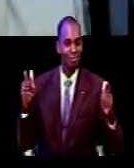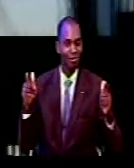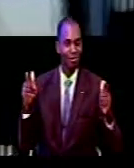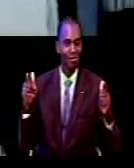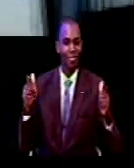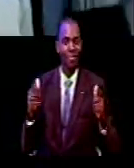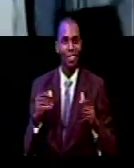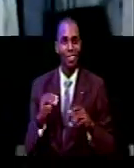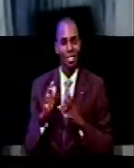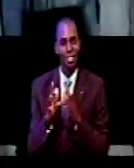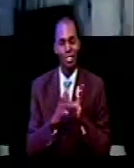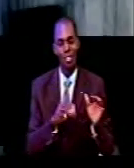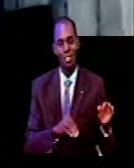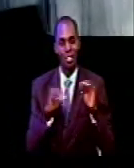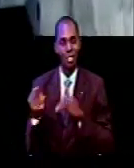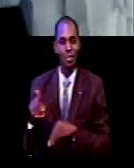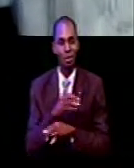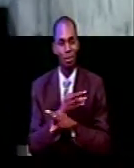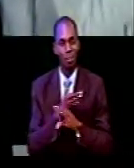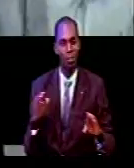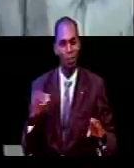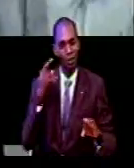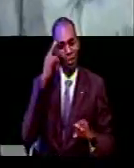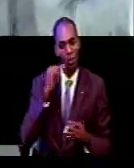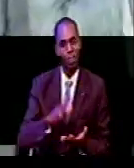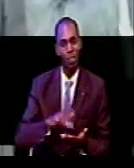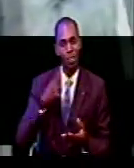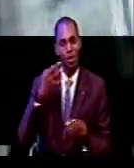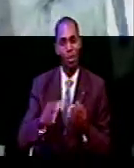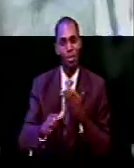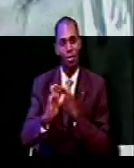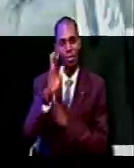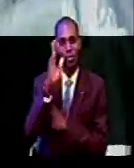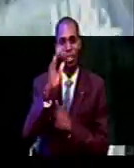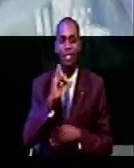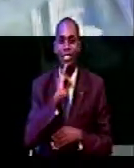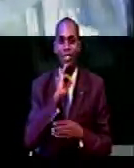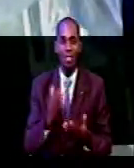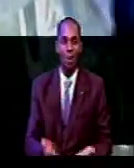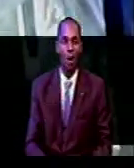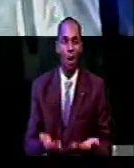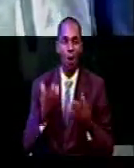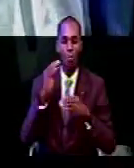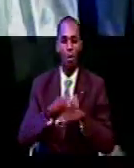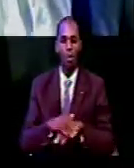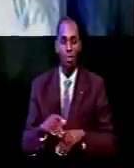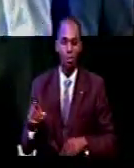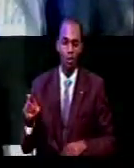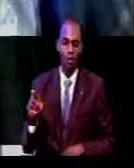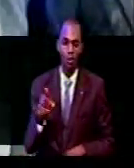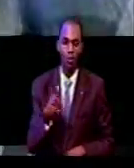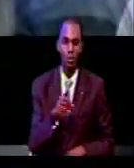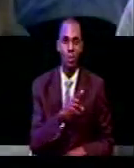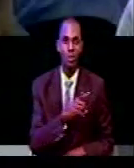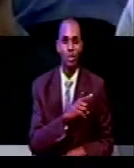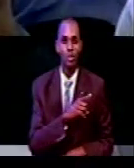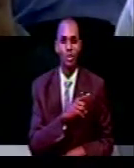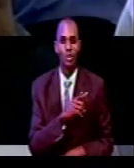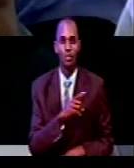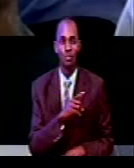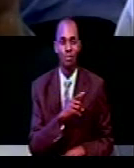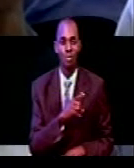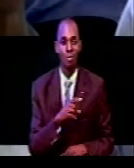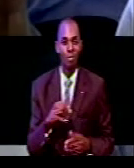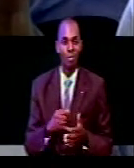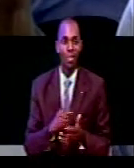down. It is emancipation, Jesus says you free, for the glory of God